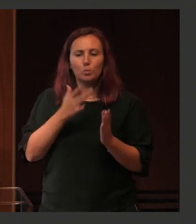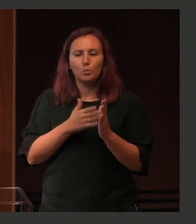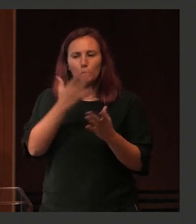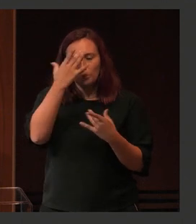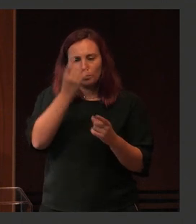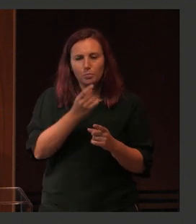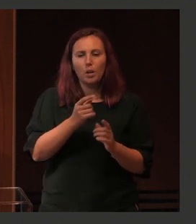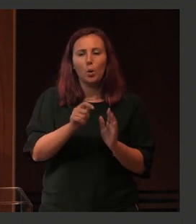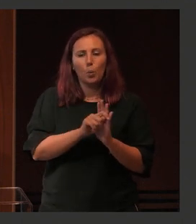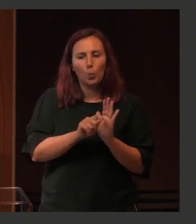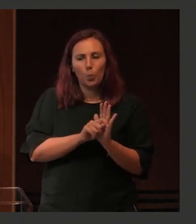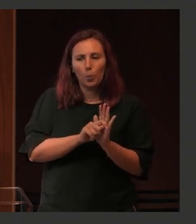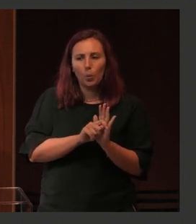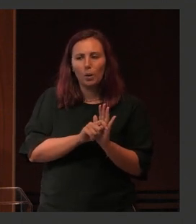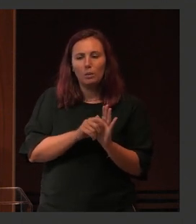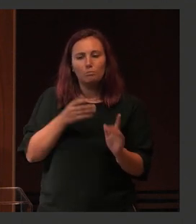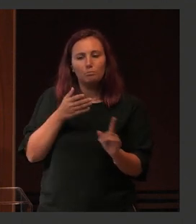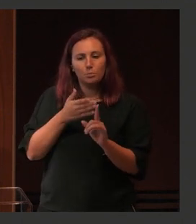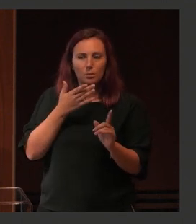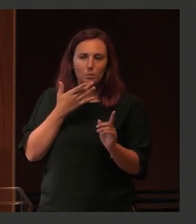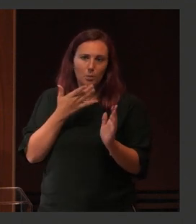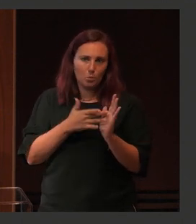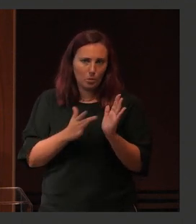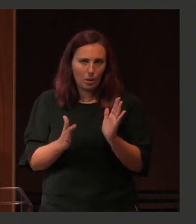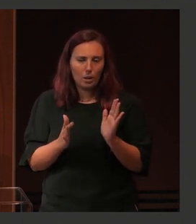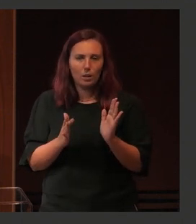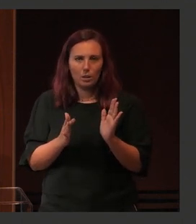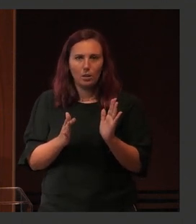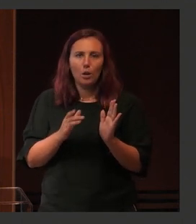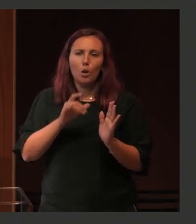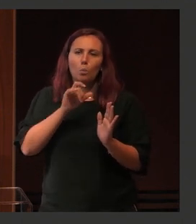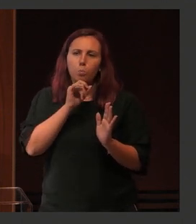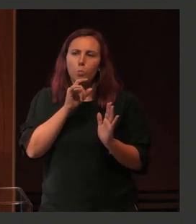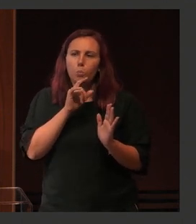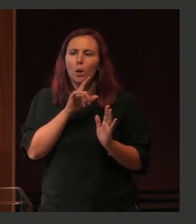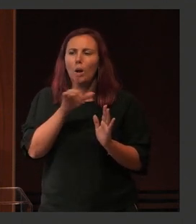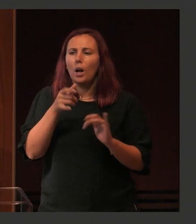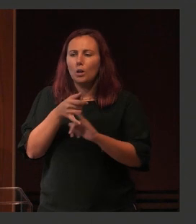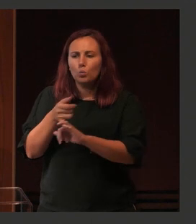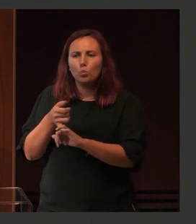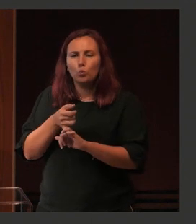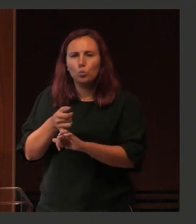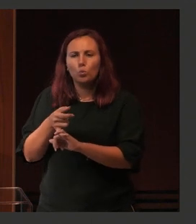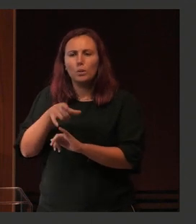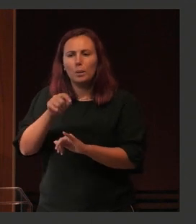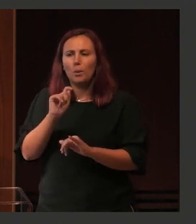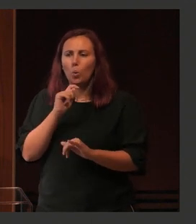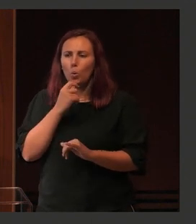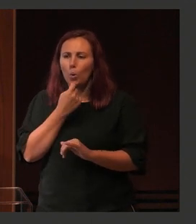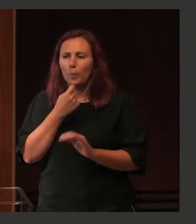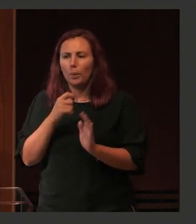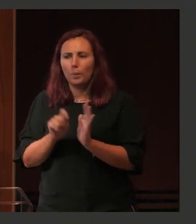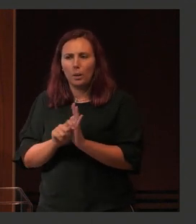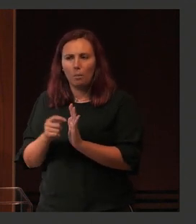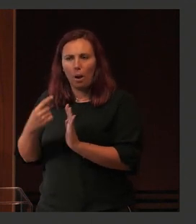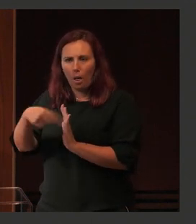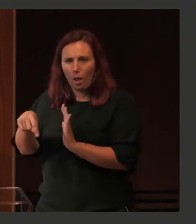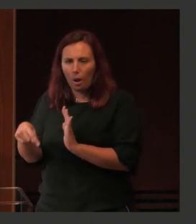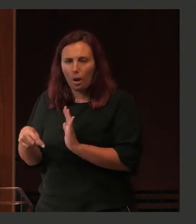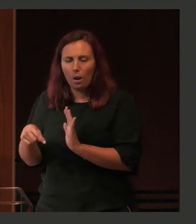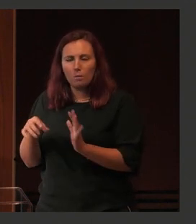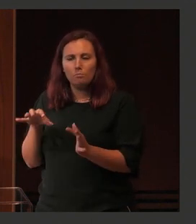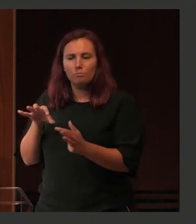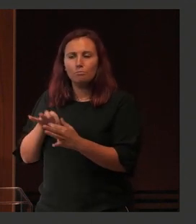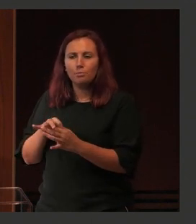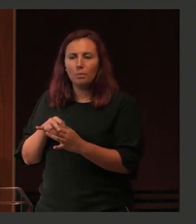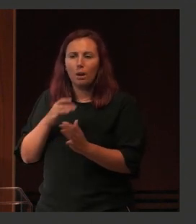the libraries. Maybe your association has a code of ethics for the libraries. IFLA has one. Go to the